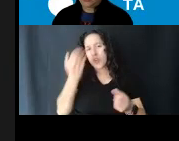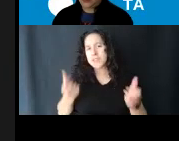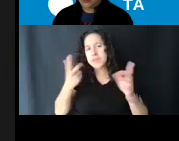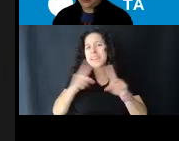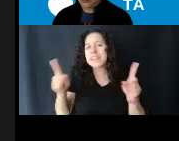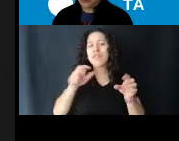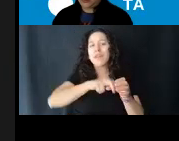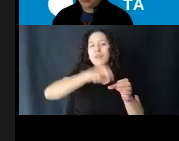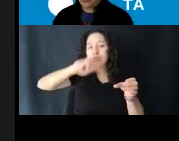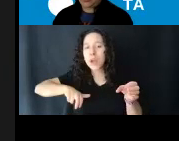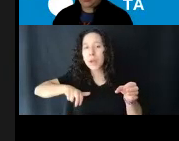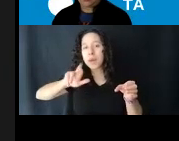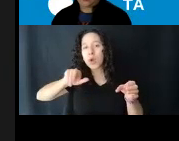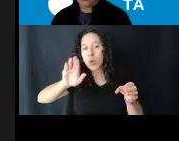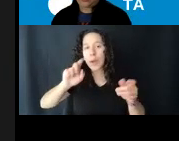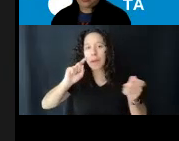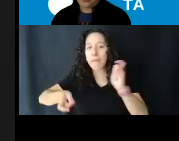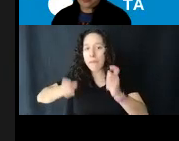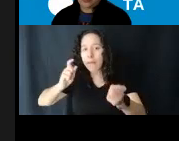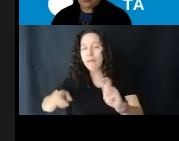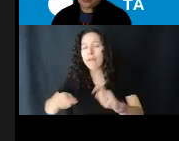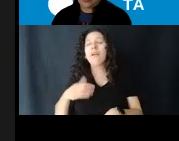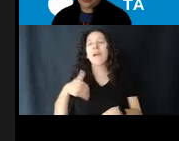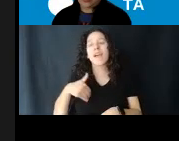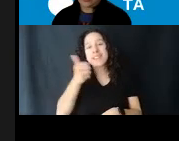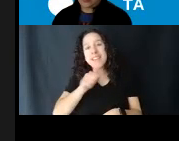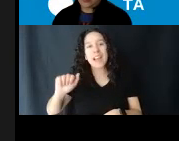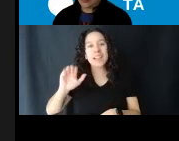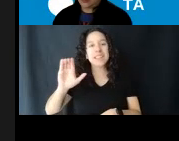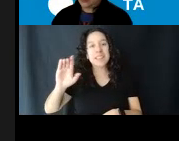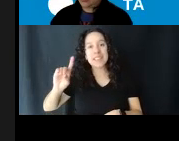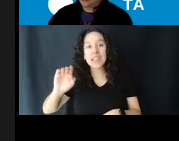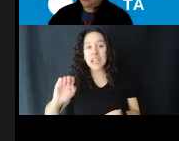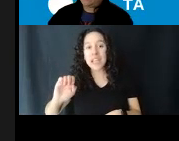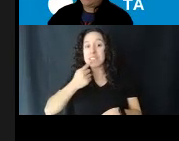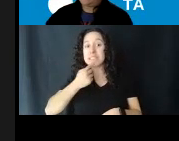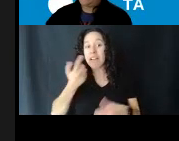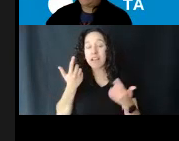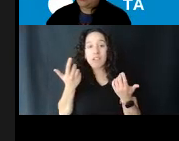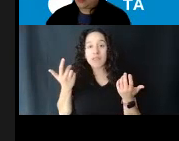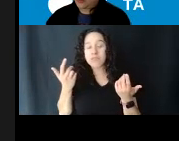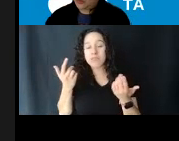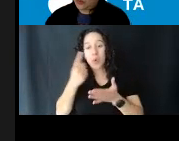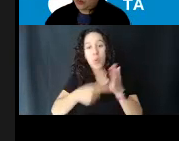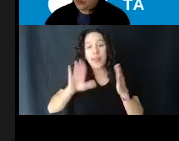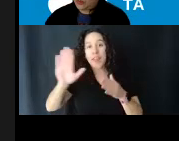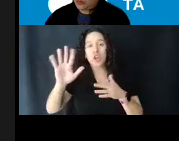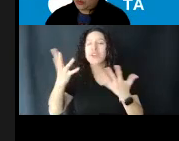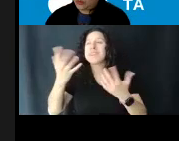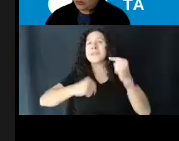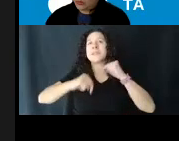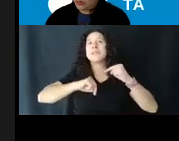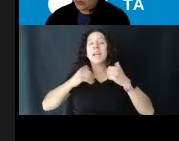rates and, things like that. And has CDE said what they're, have they put out that